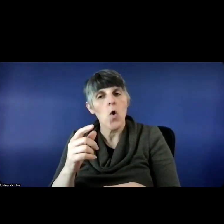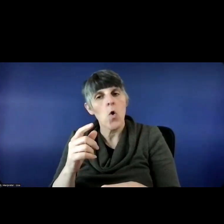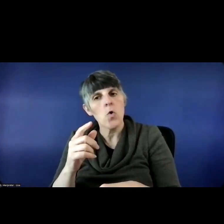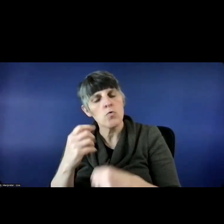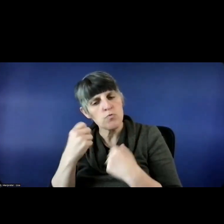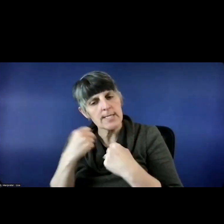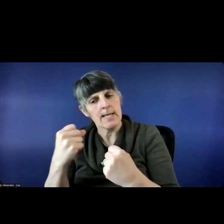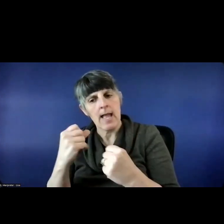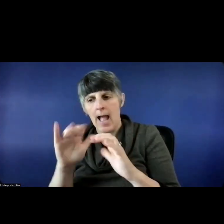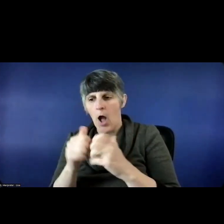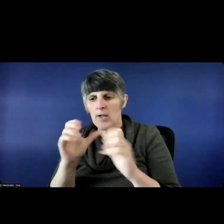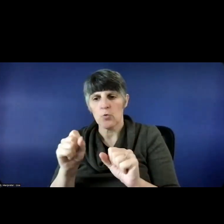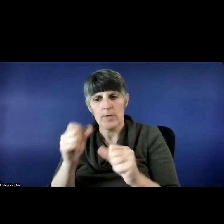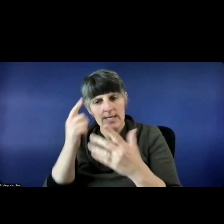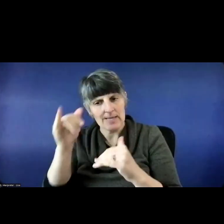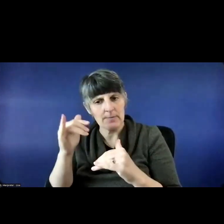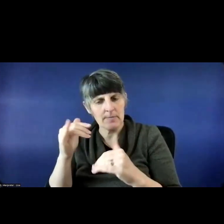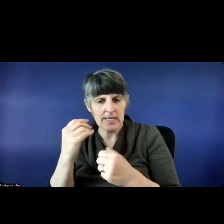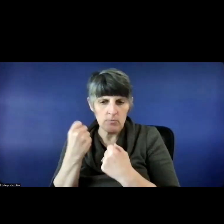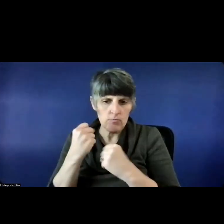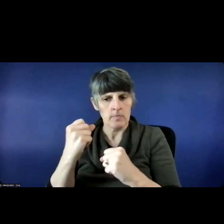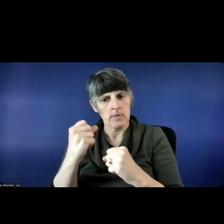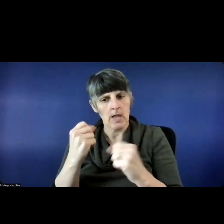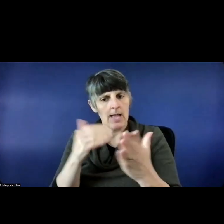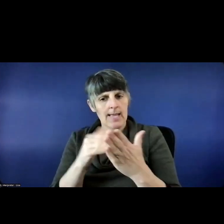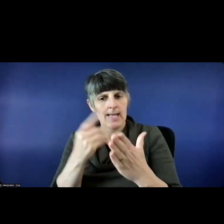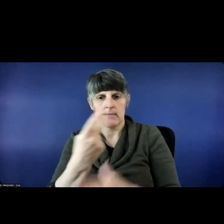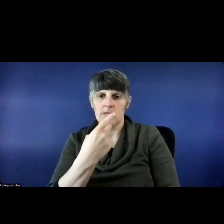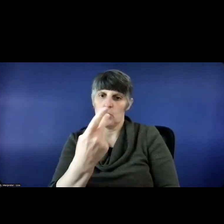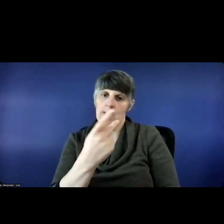them to be resilient against something that you and I could not be?